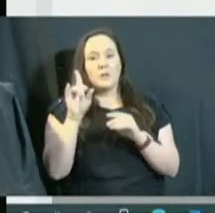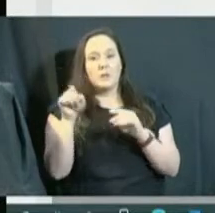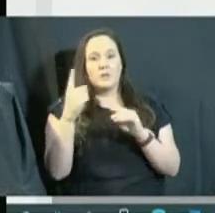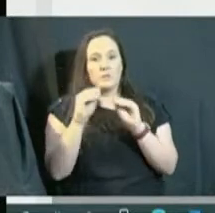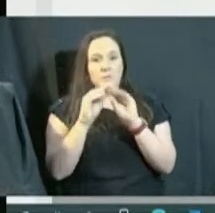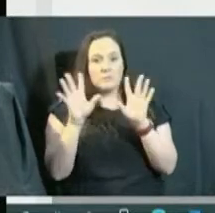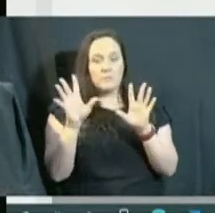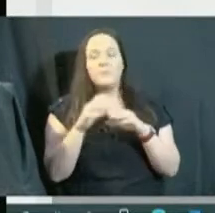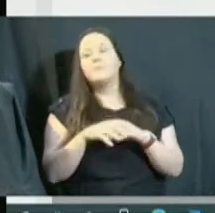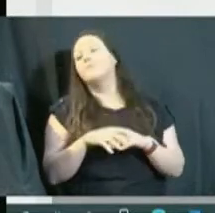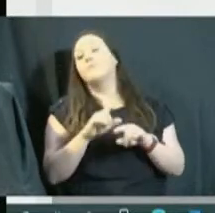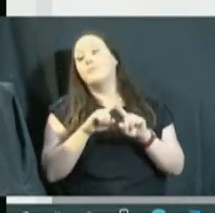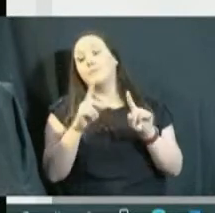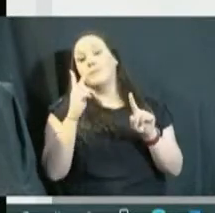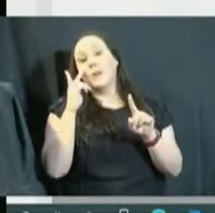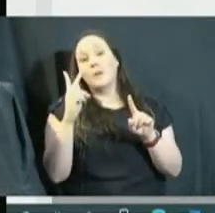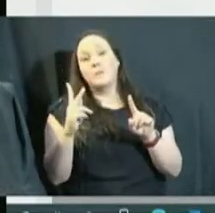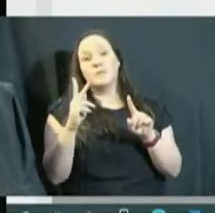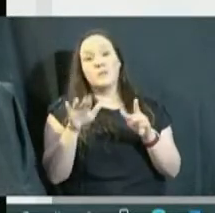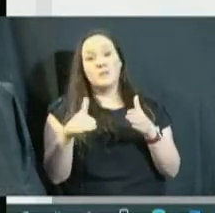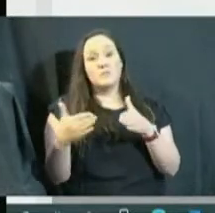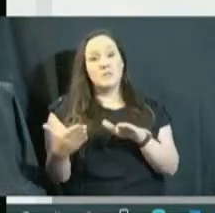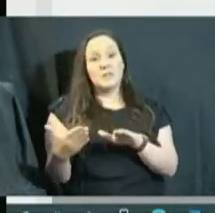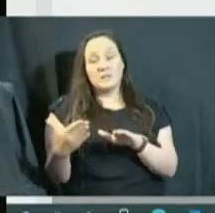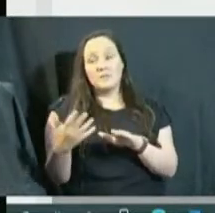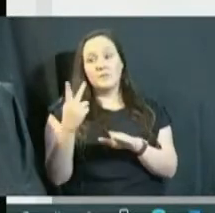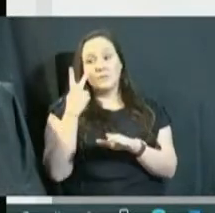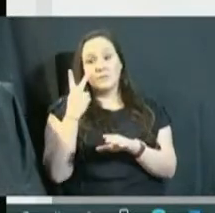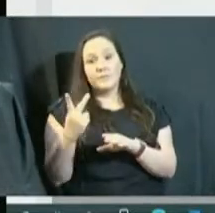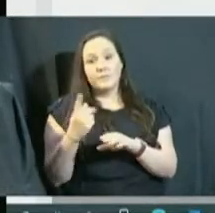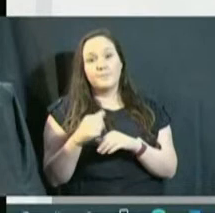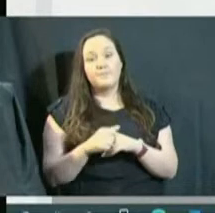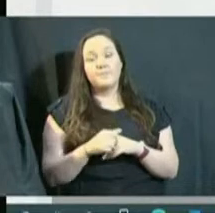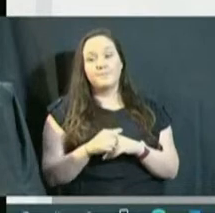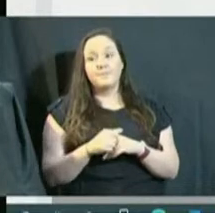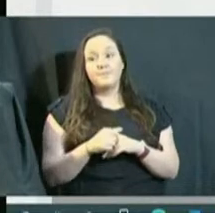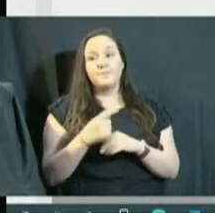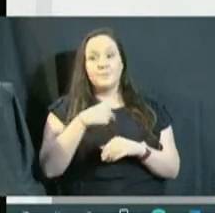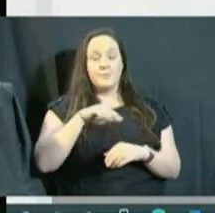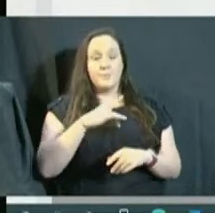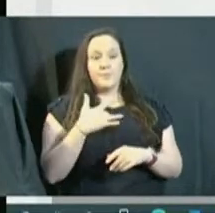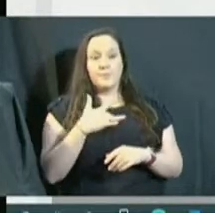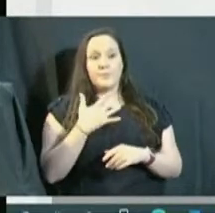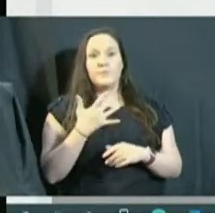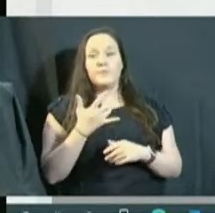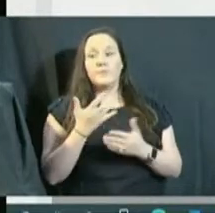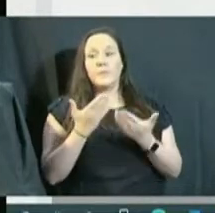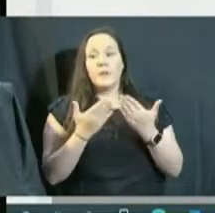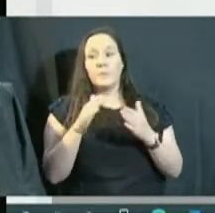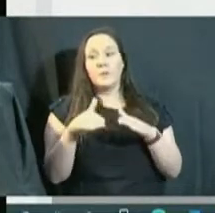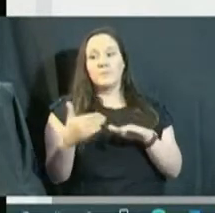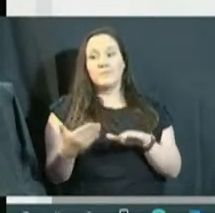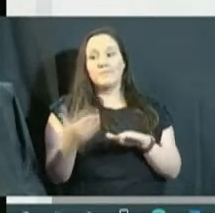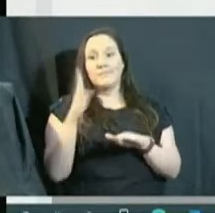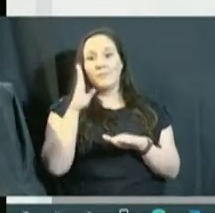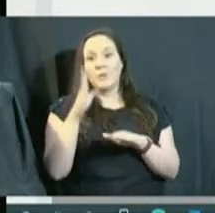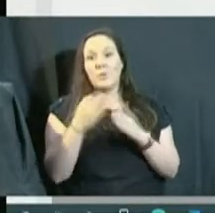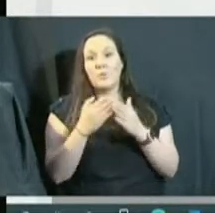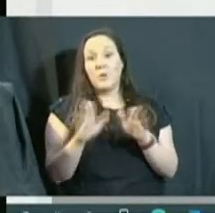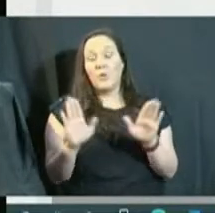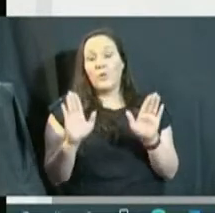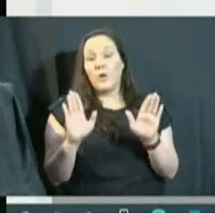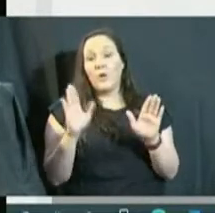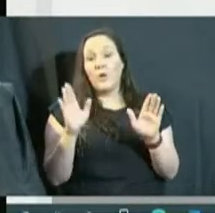clear, but you see our mortalities are deaths. And so we had this sense that maybe the mortalities would be